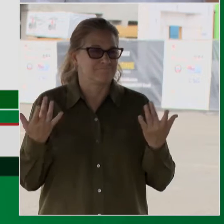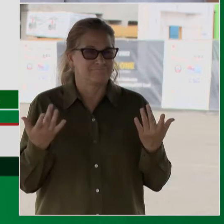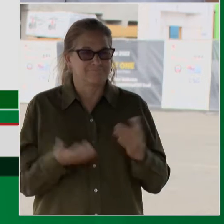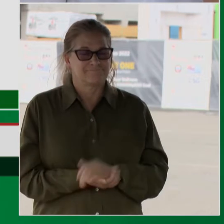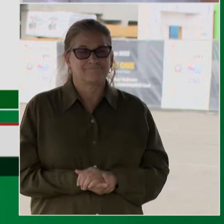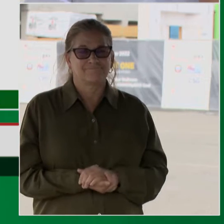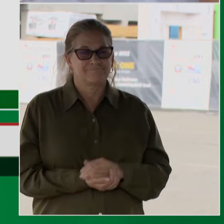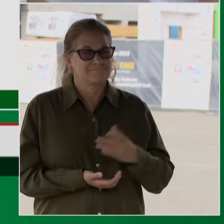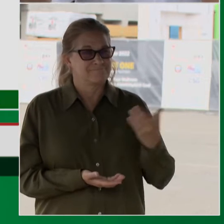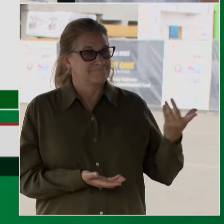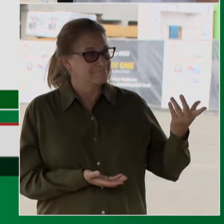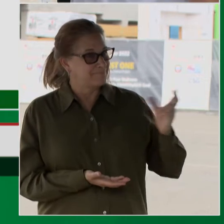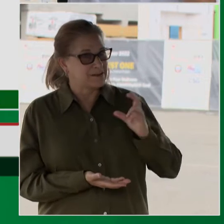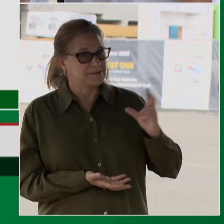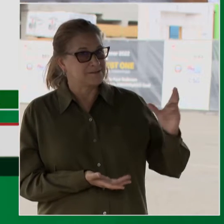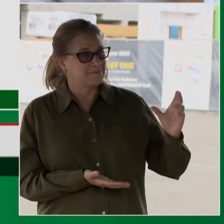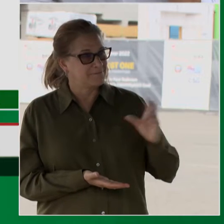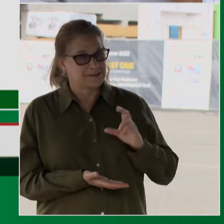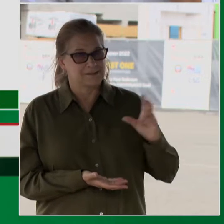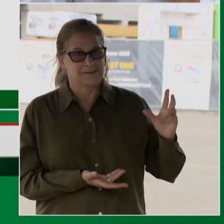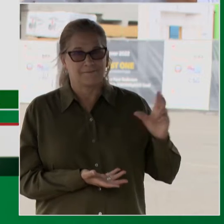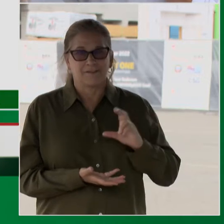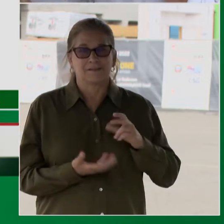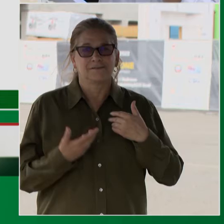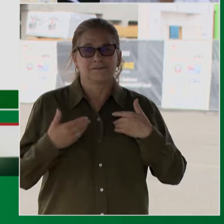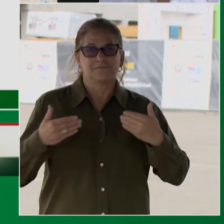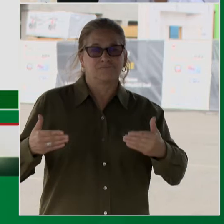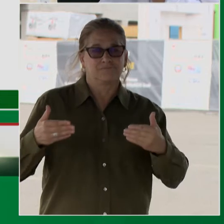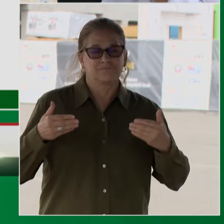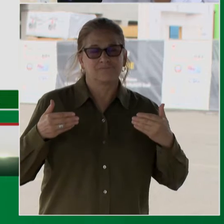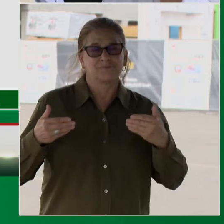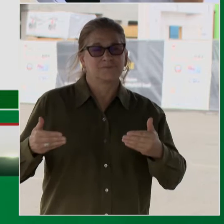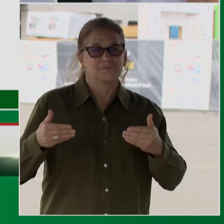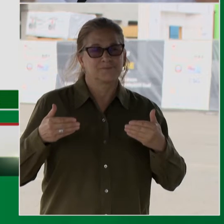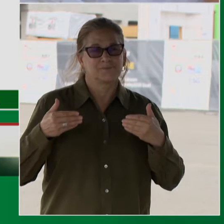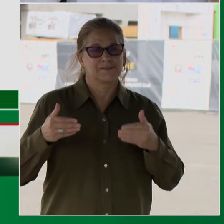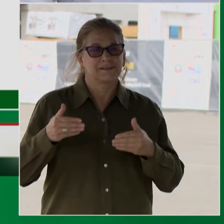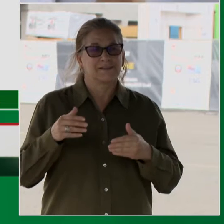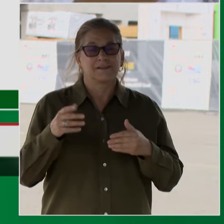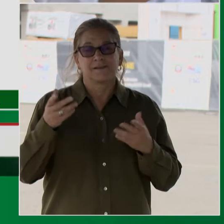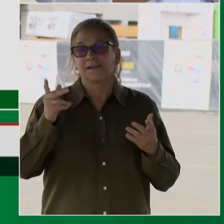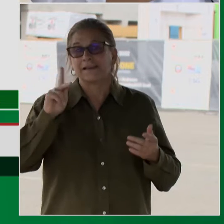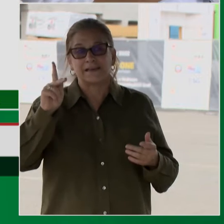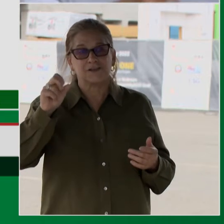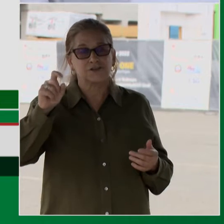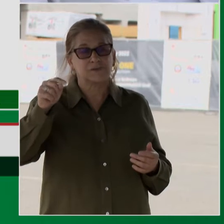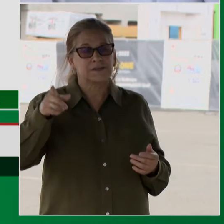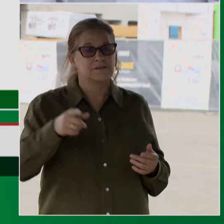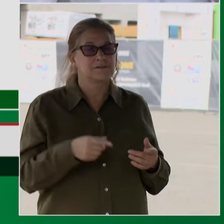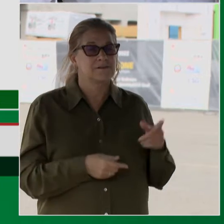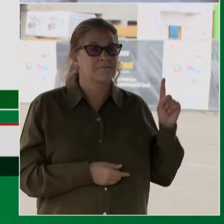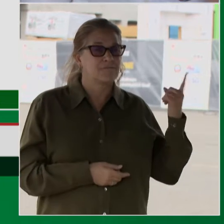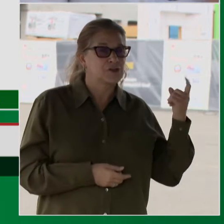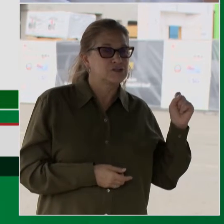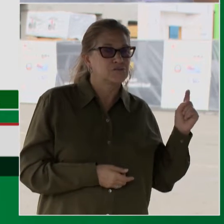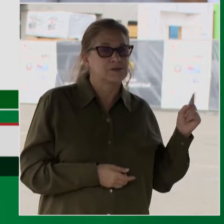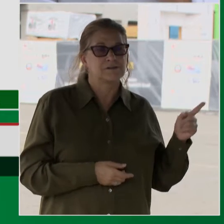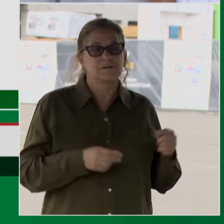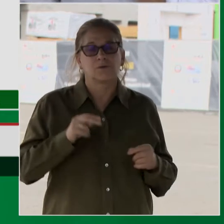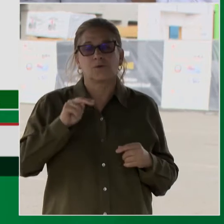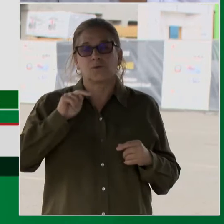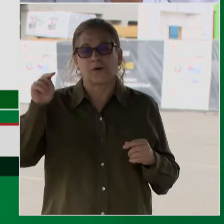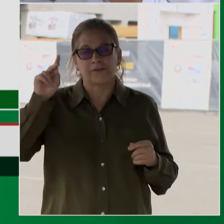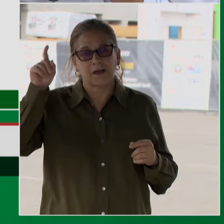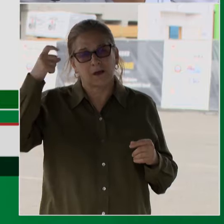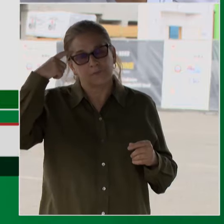that we have made over the years, whether it's the Severna on K, whether it's Northwest One, whether it's North Capitol Commons. And of